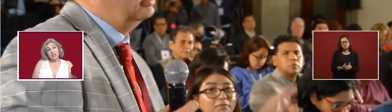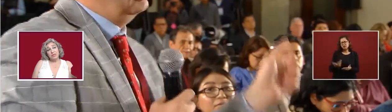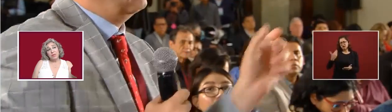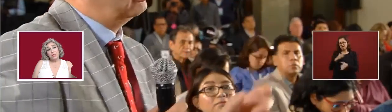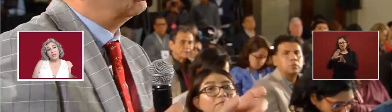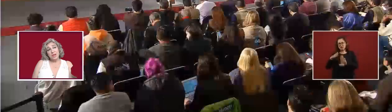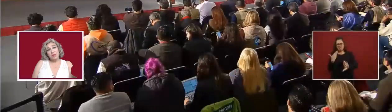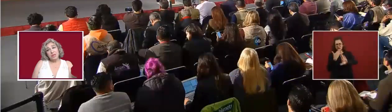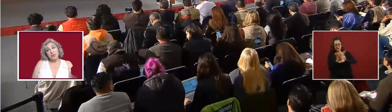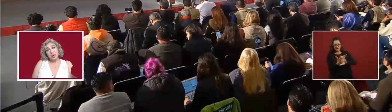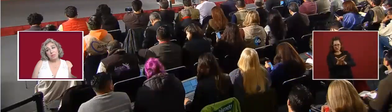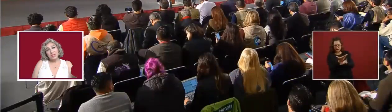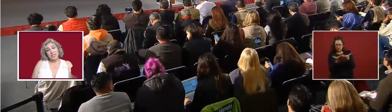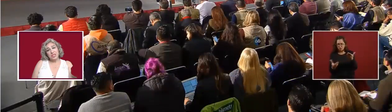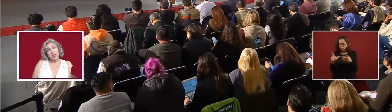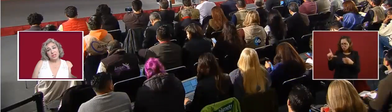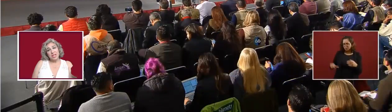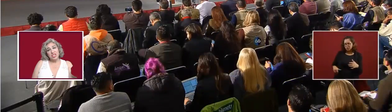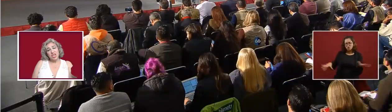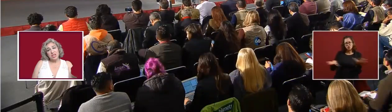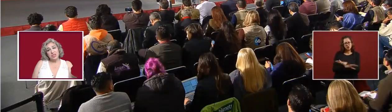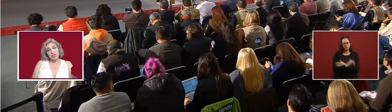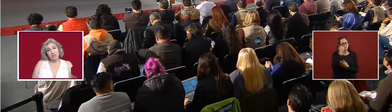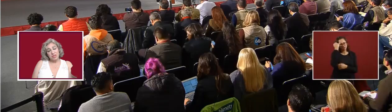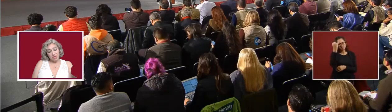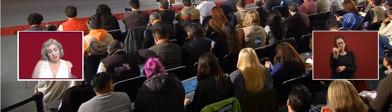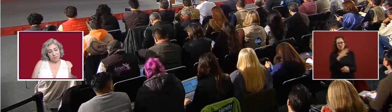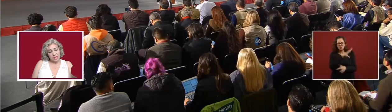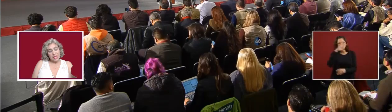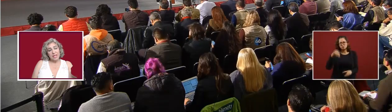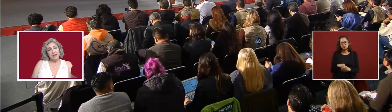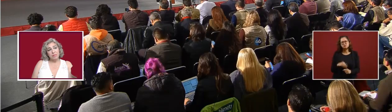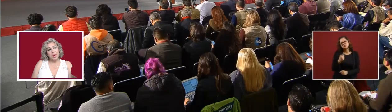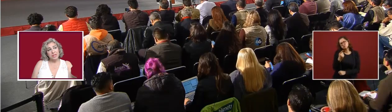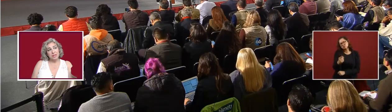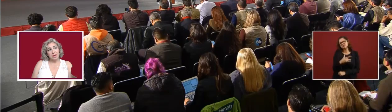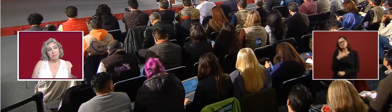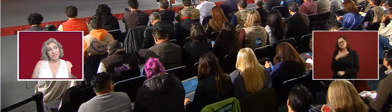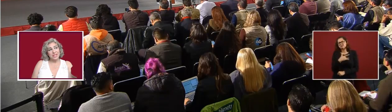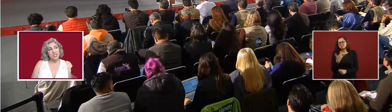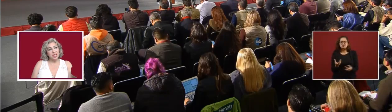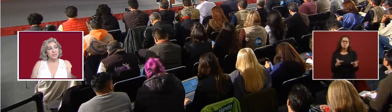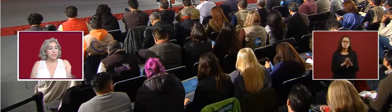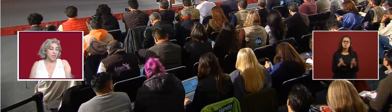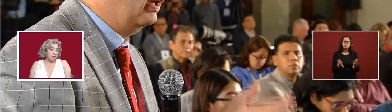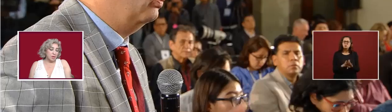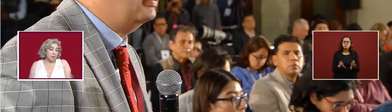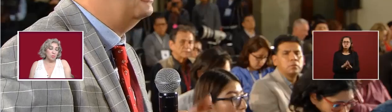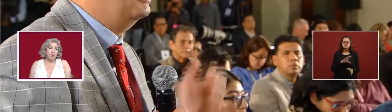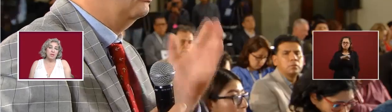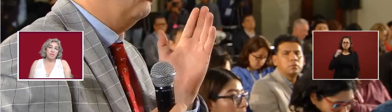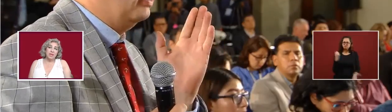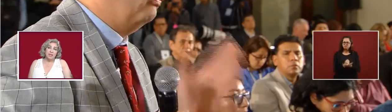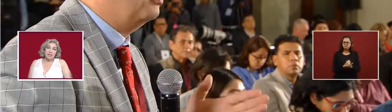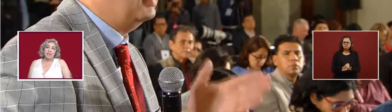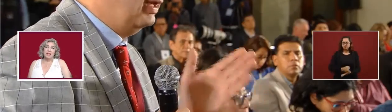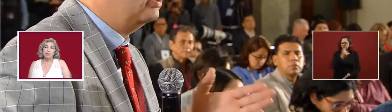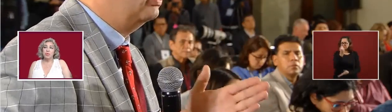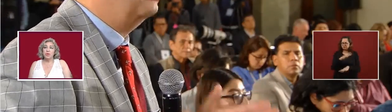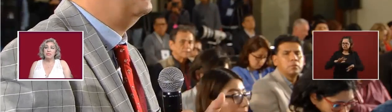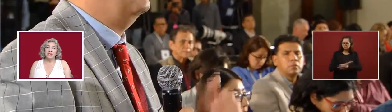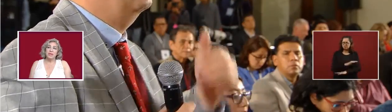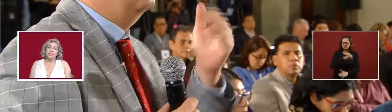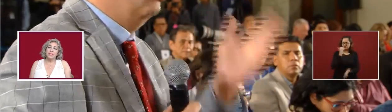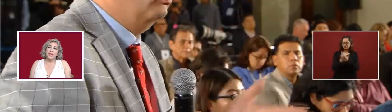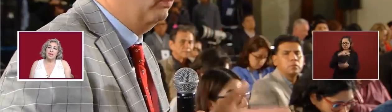So from when they were to opposition, they changed their, completely their, uh, position. What do you think that they